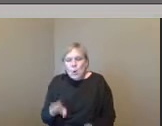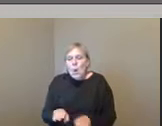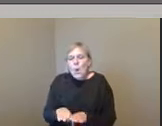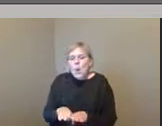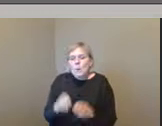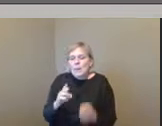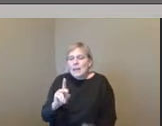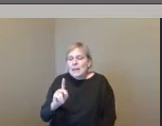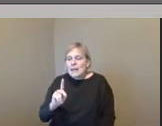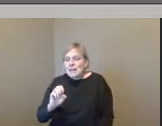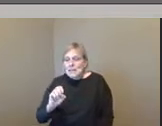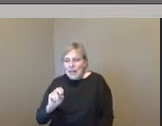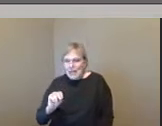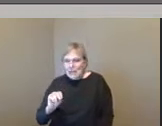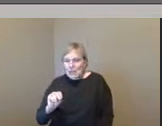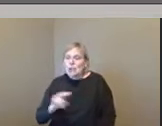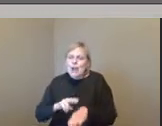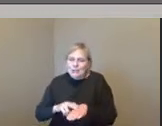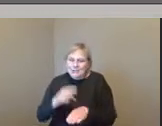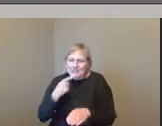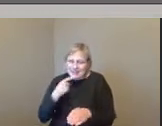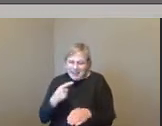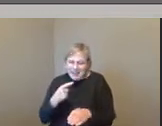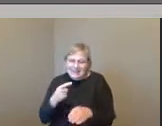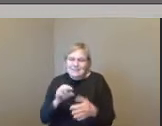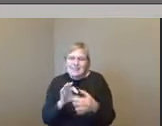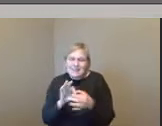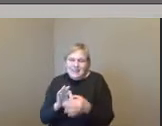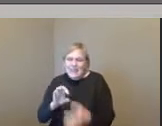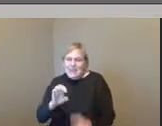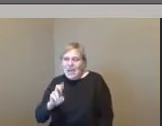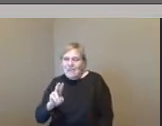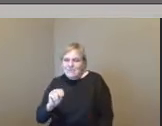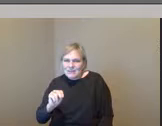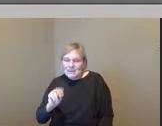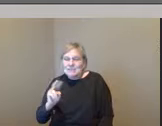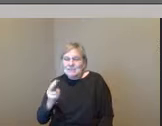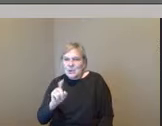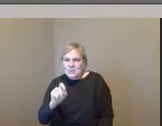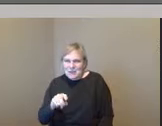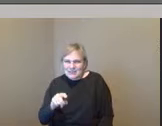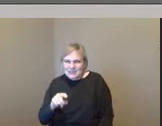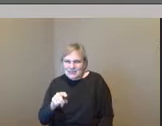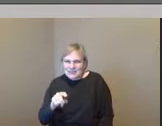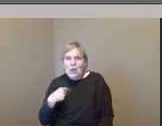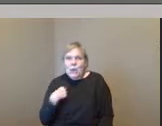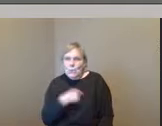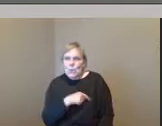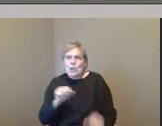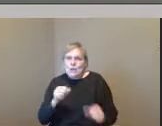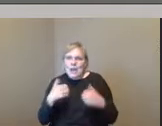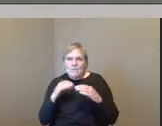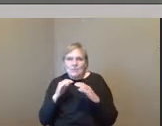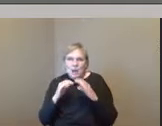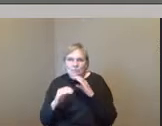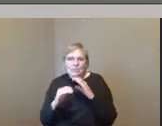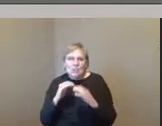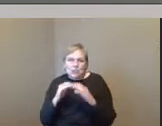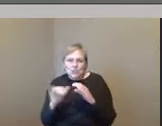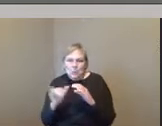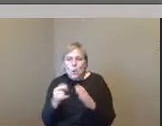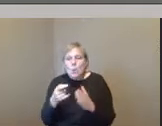think, Ken, you naturally segue along with Evan into the second question is, and we could have the conversation on both, is